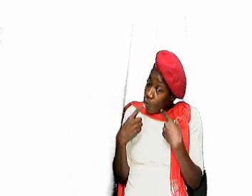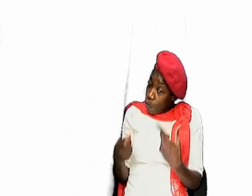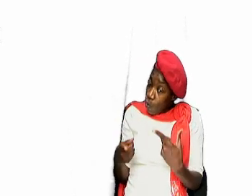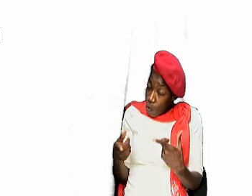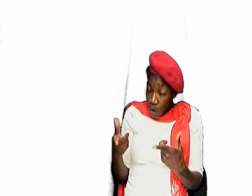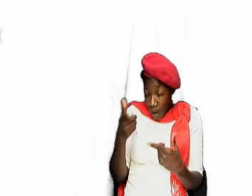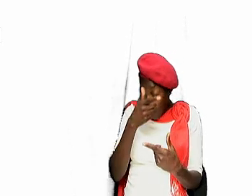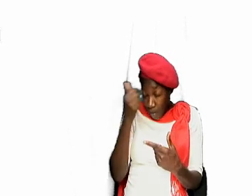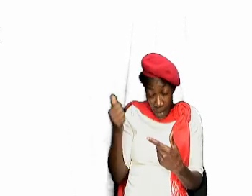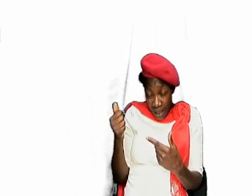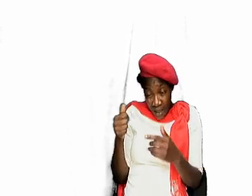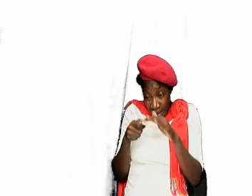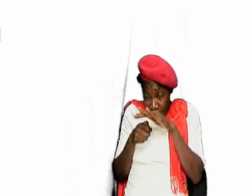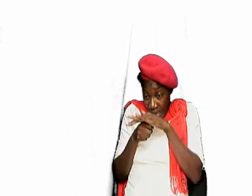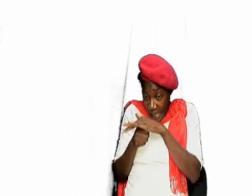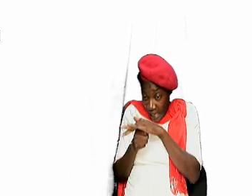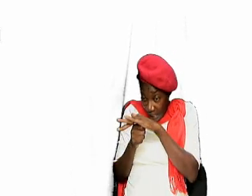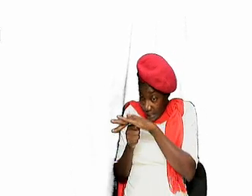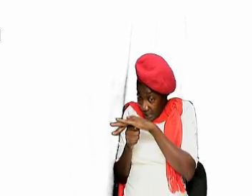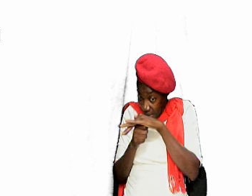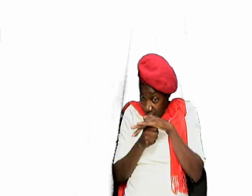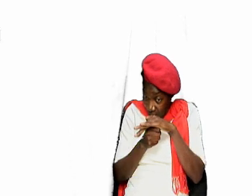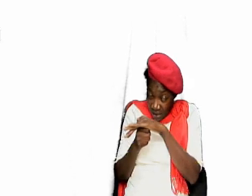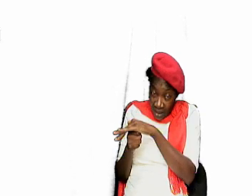because they were in hiding.